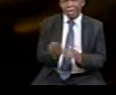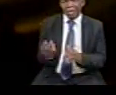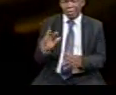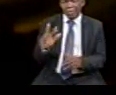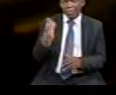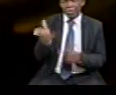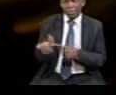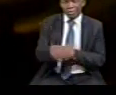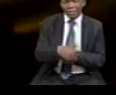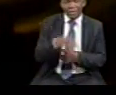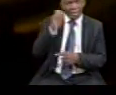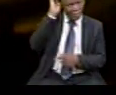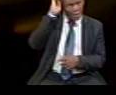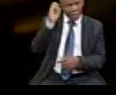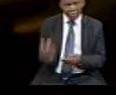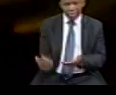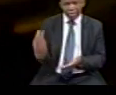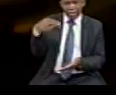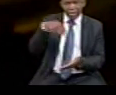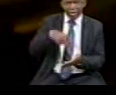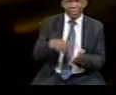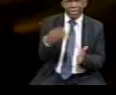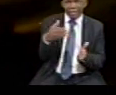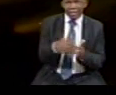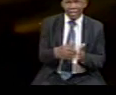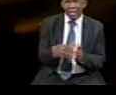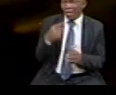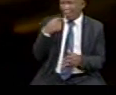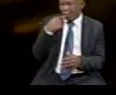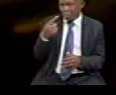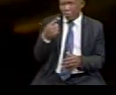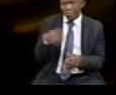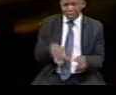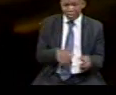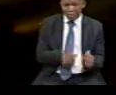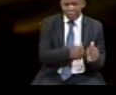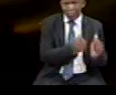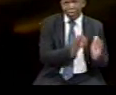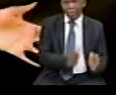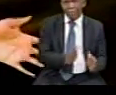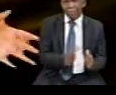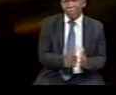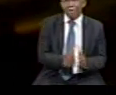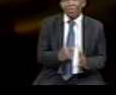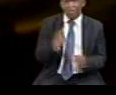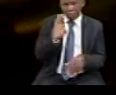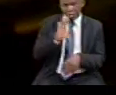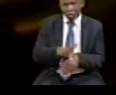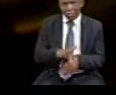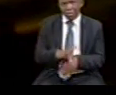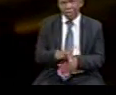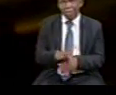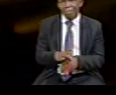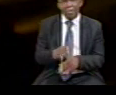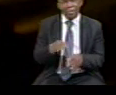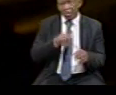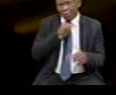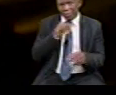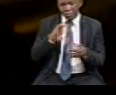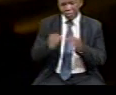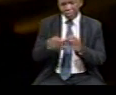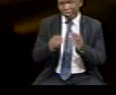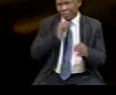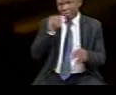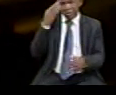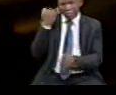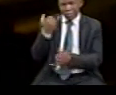day, he's going to resurrect again. He said, disciples, the story does not end there. Church, the story does not end there. That is